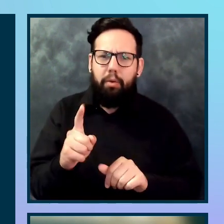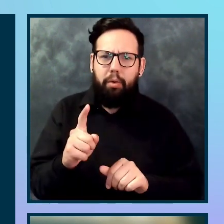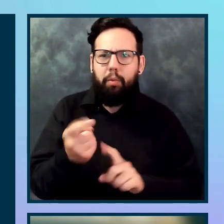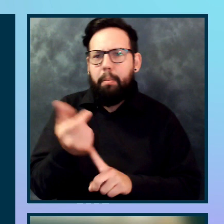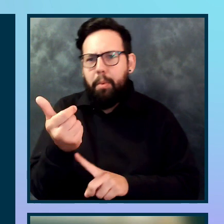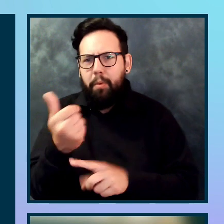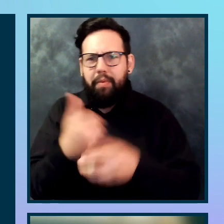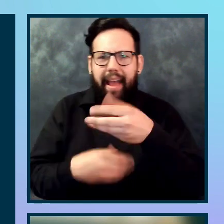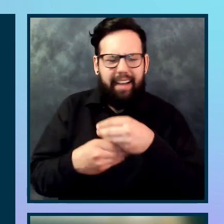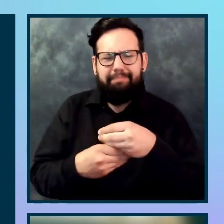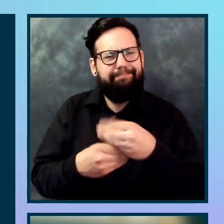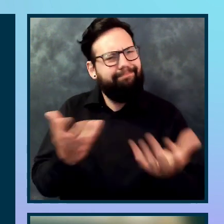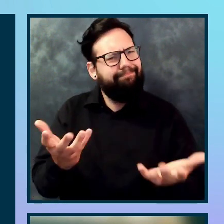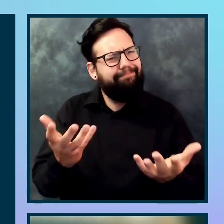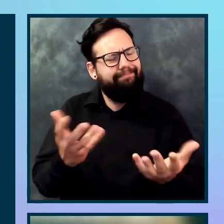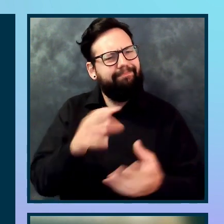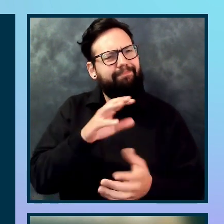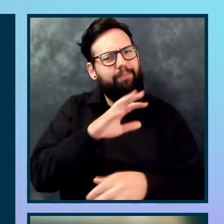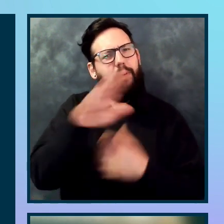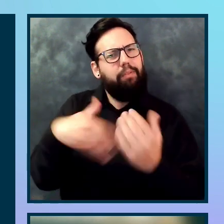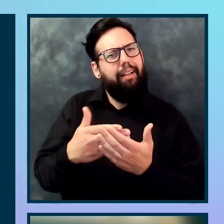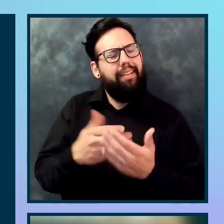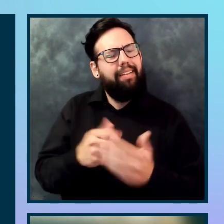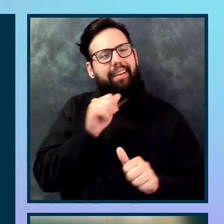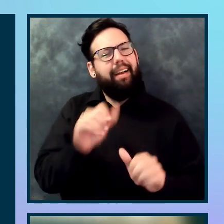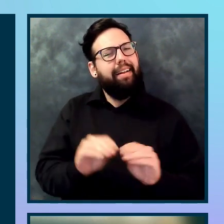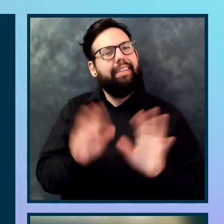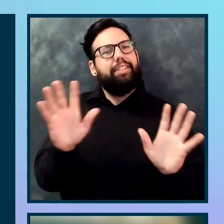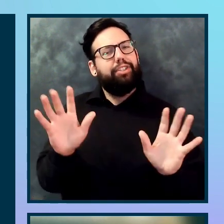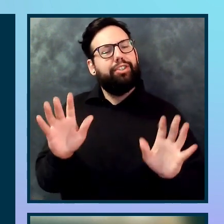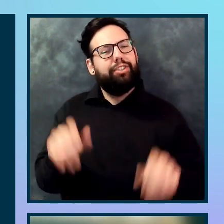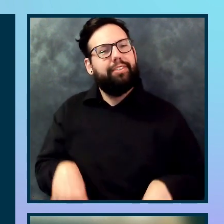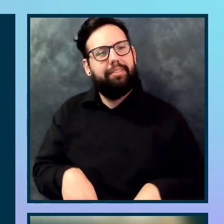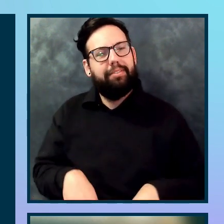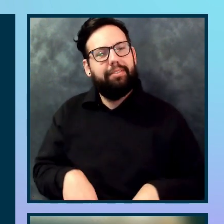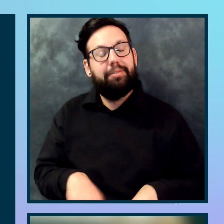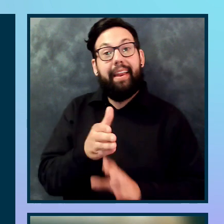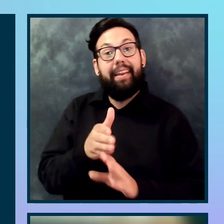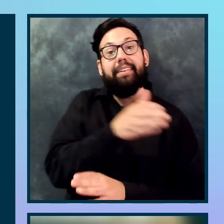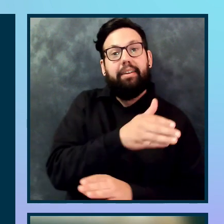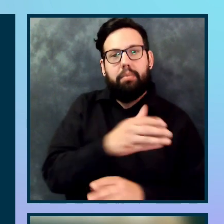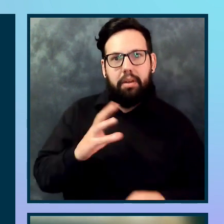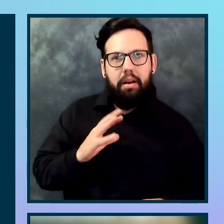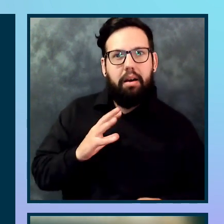clear. So this is how a goodie can become a gotcha like that really quickly, because